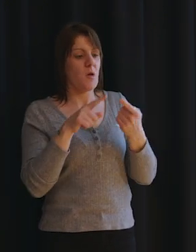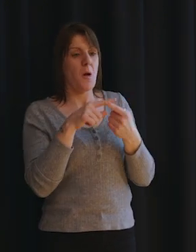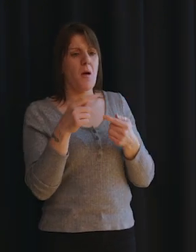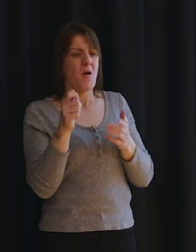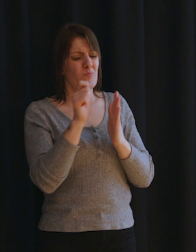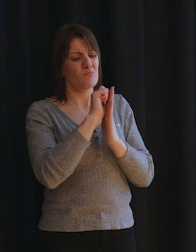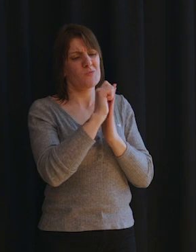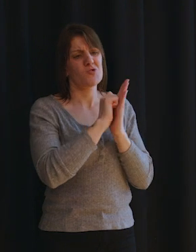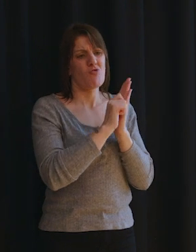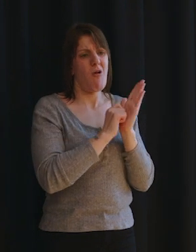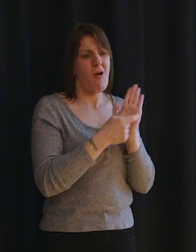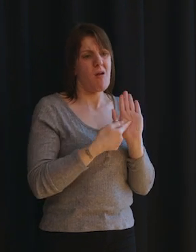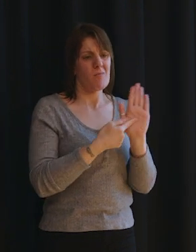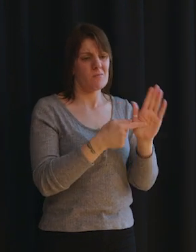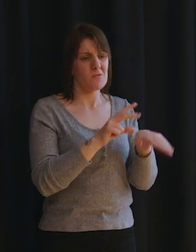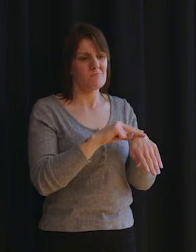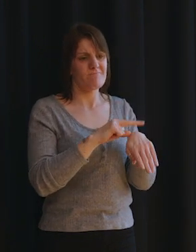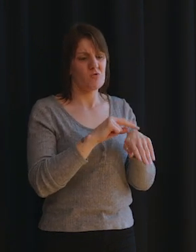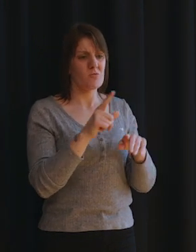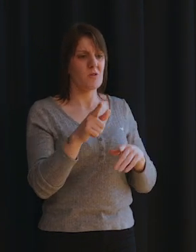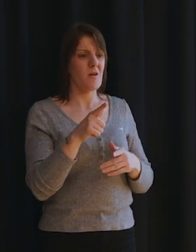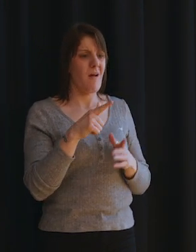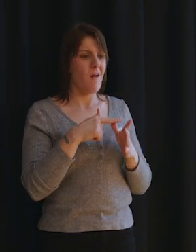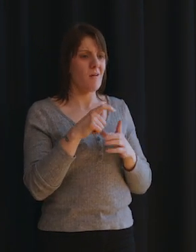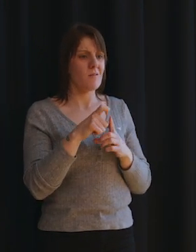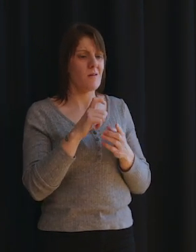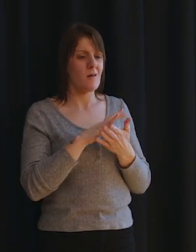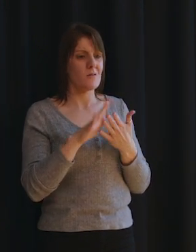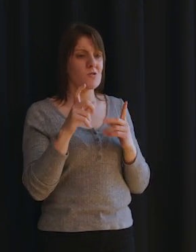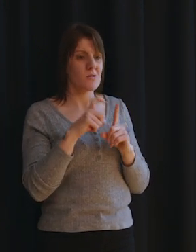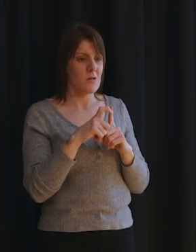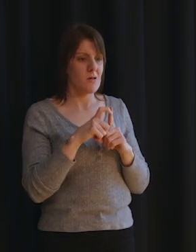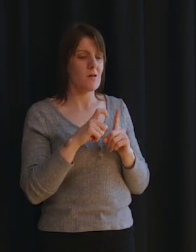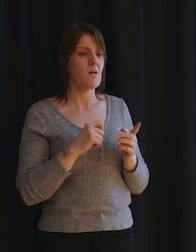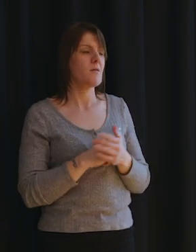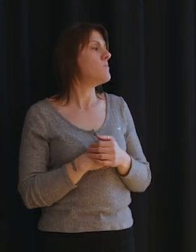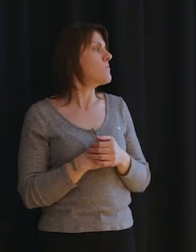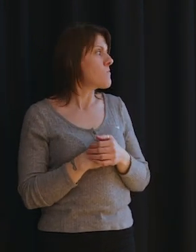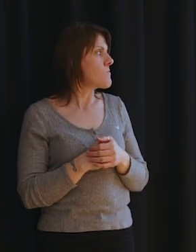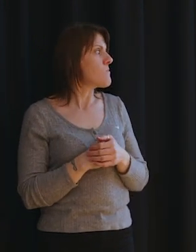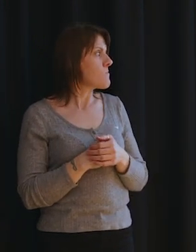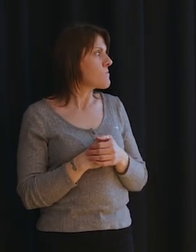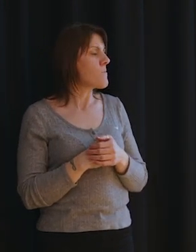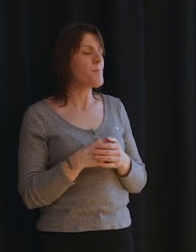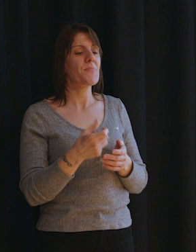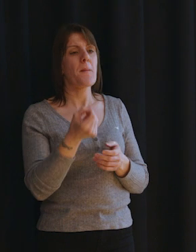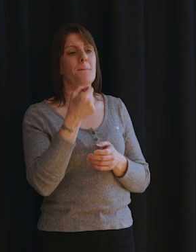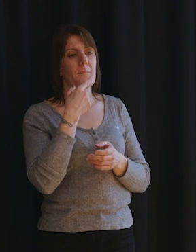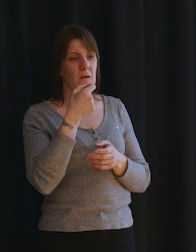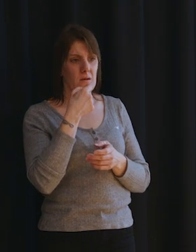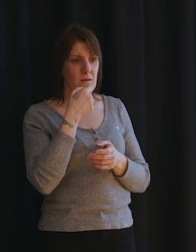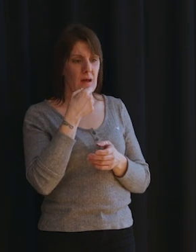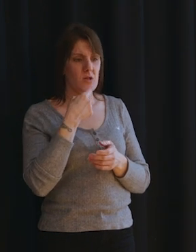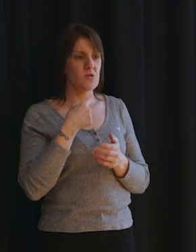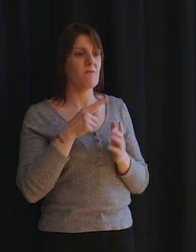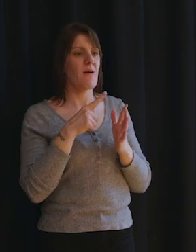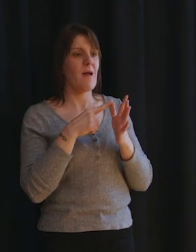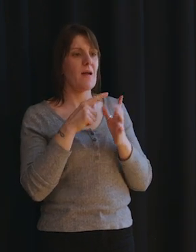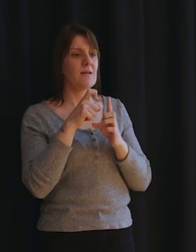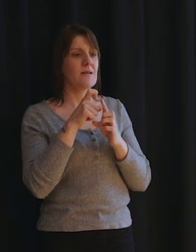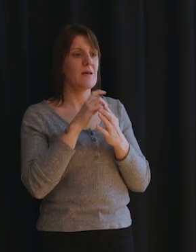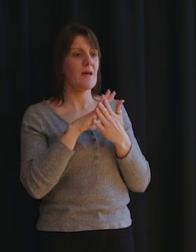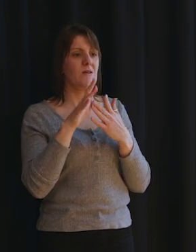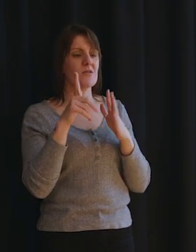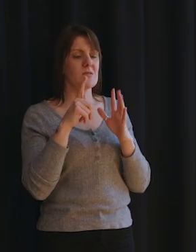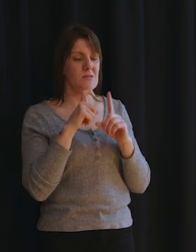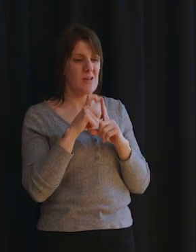prescribed to treat ADHD, such as Ritalin as an example for those where it thinks a medication would be of benefit. Obviously that's not the case